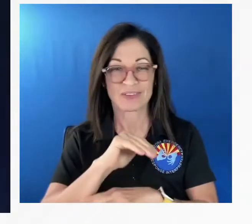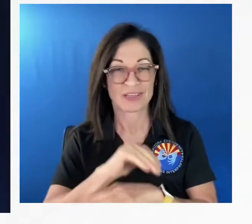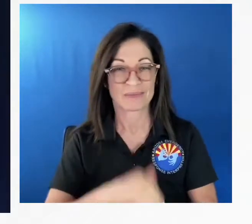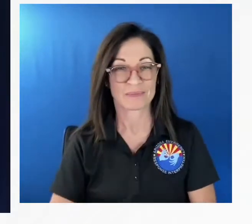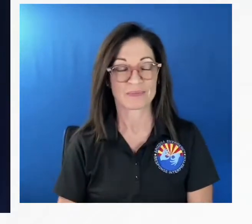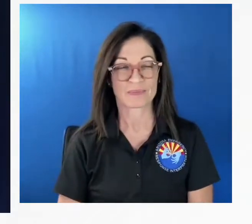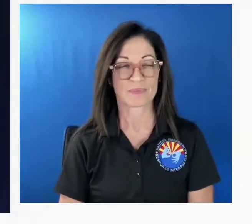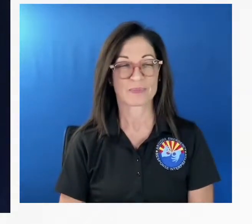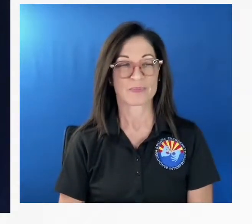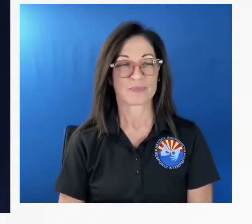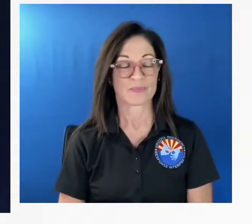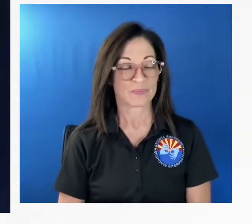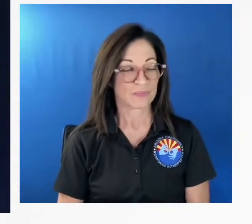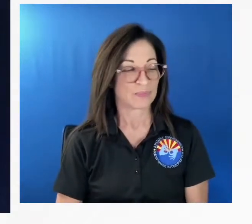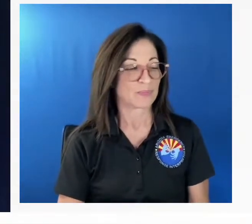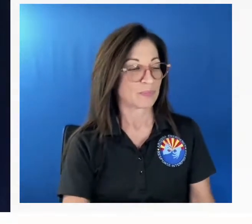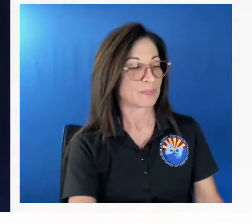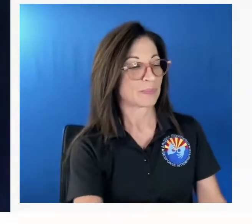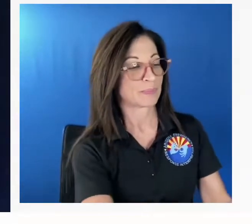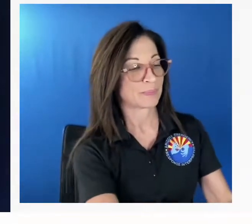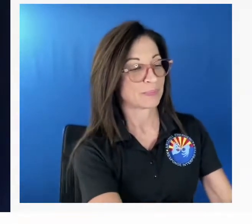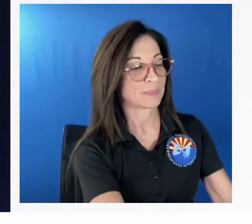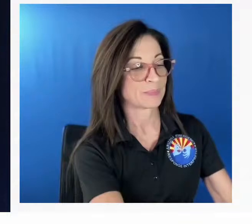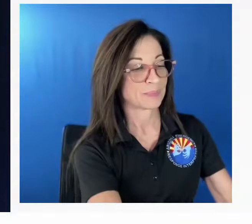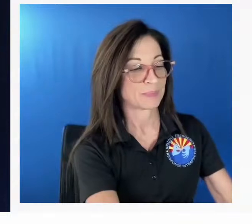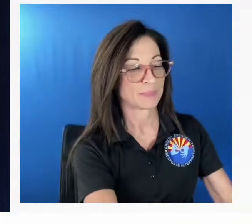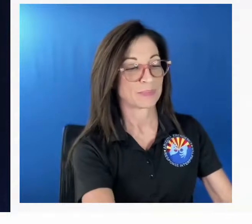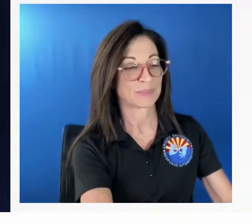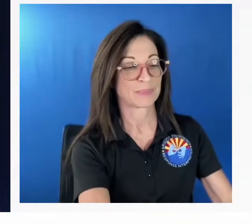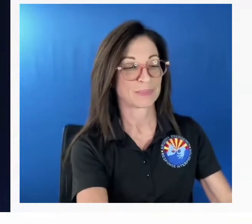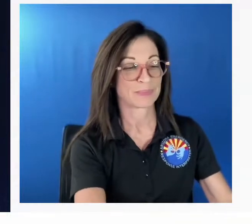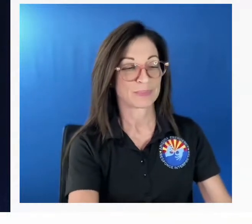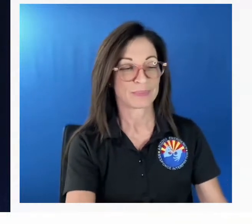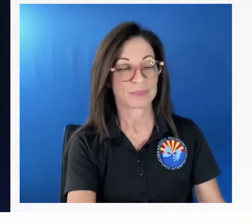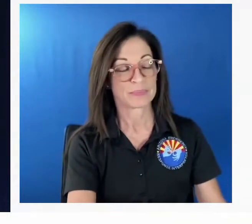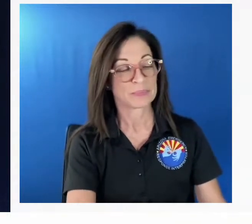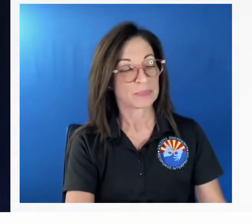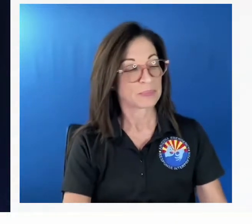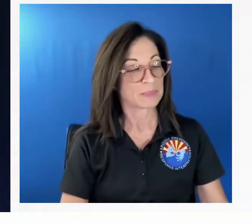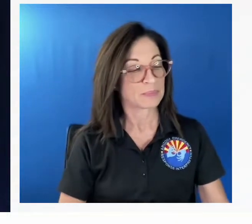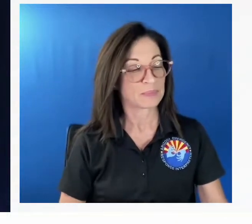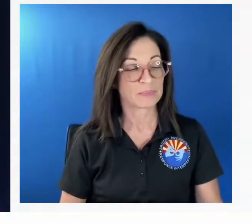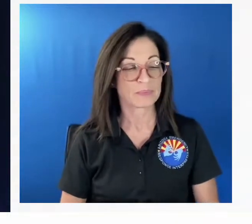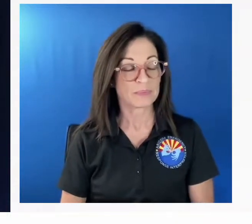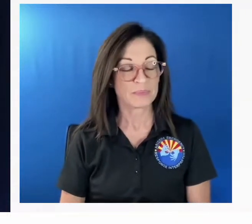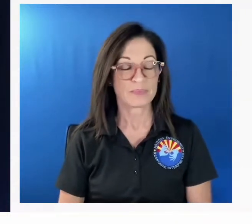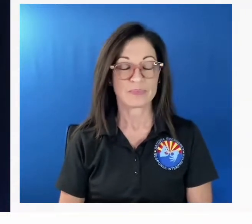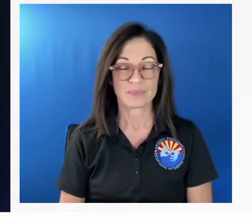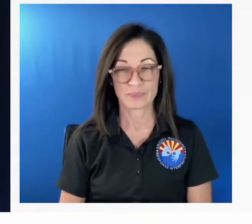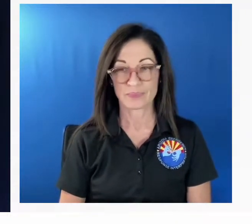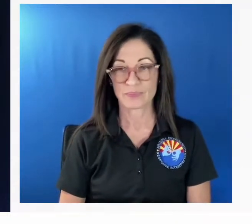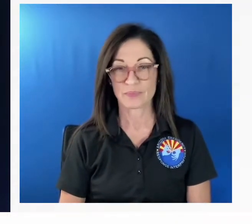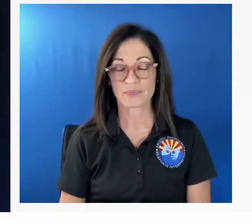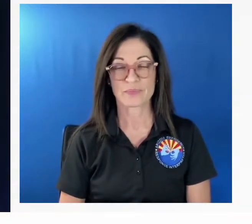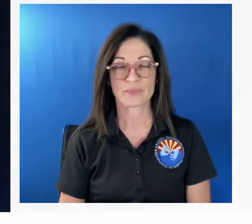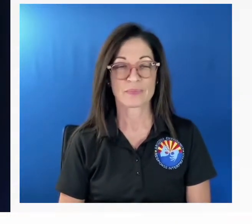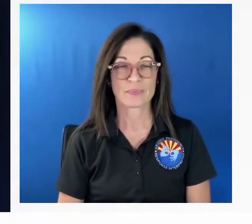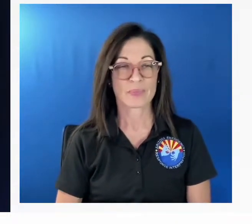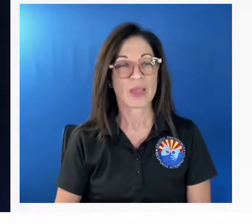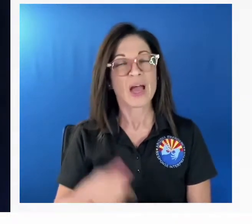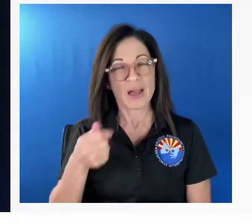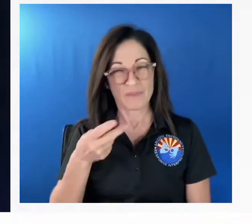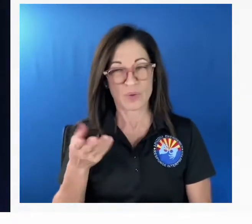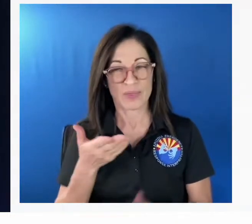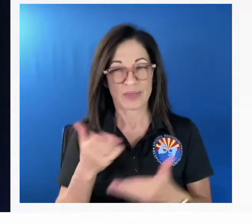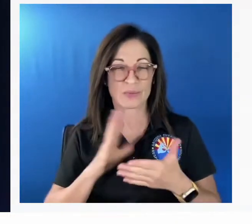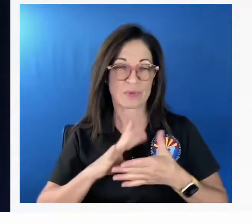know, I thought there's a couple of things I wanted to begin with. And first is kind